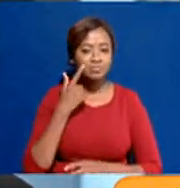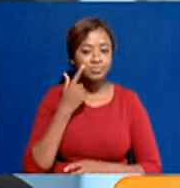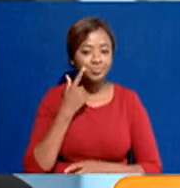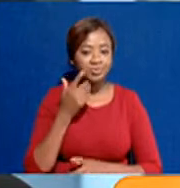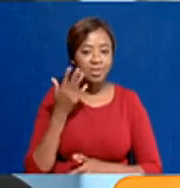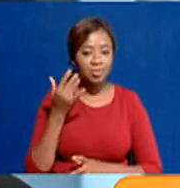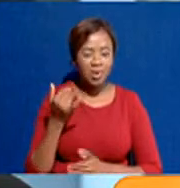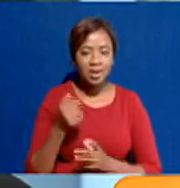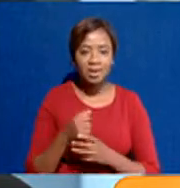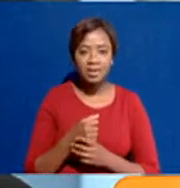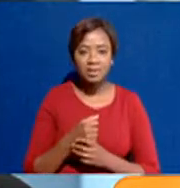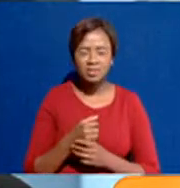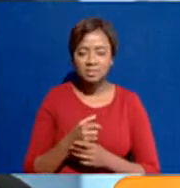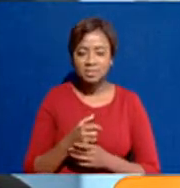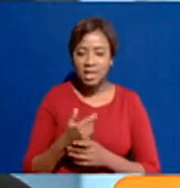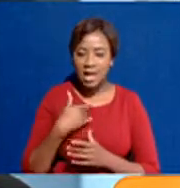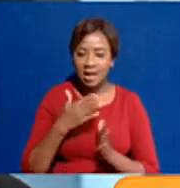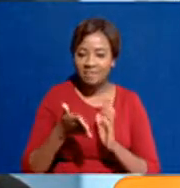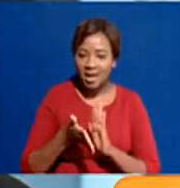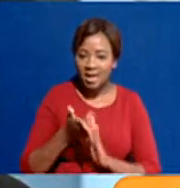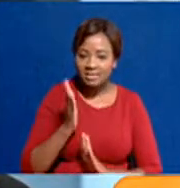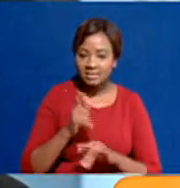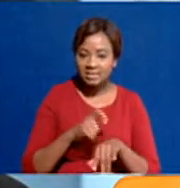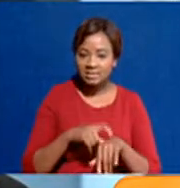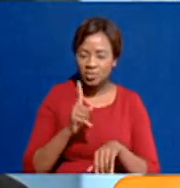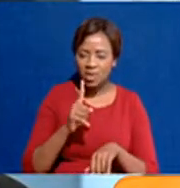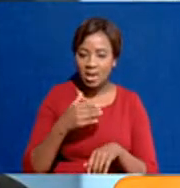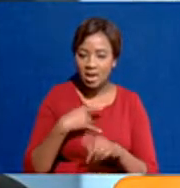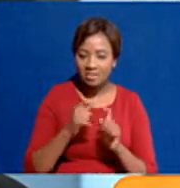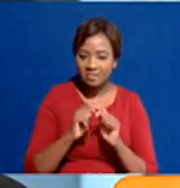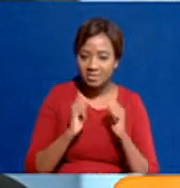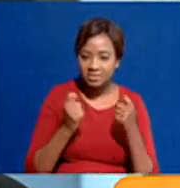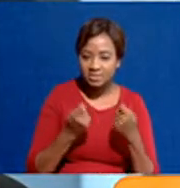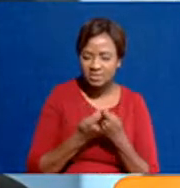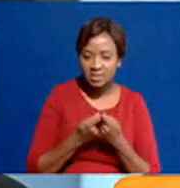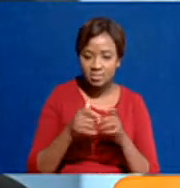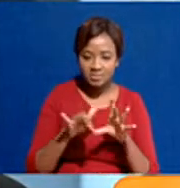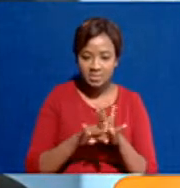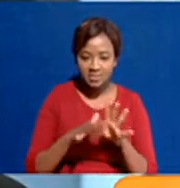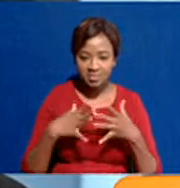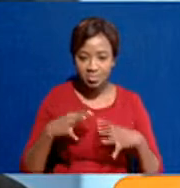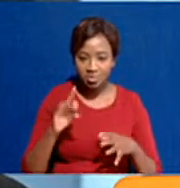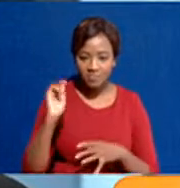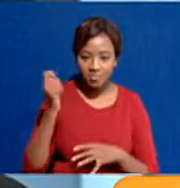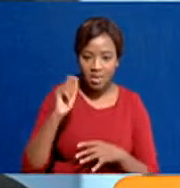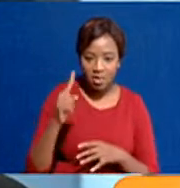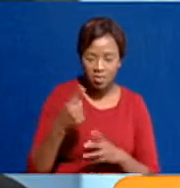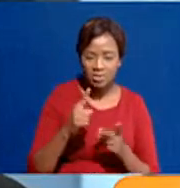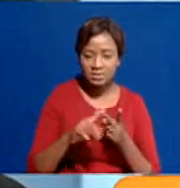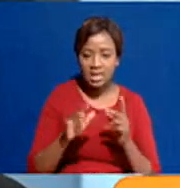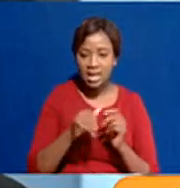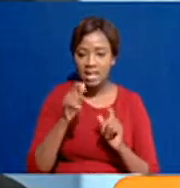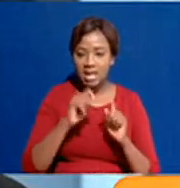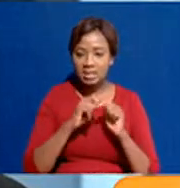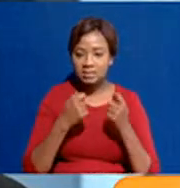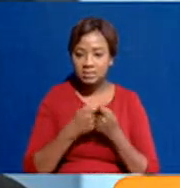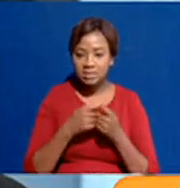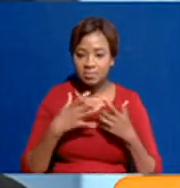urgency when this team of 7 from Kenya Kwanza and team of 7